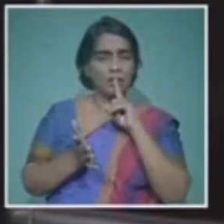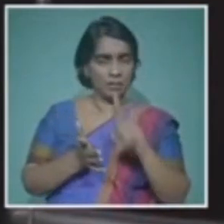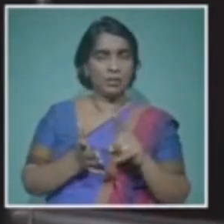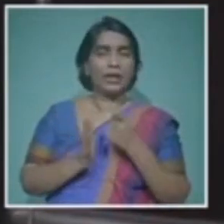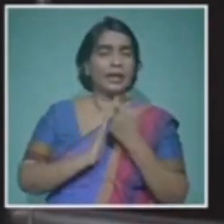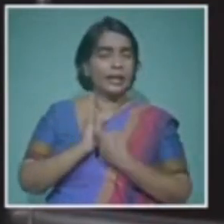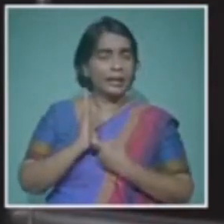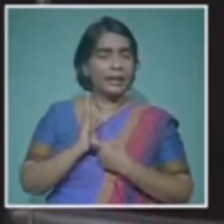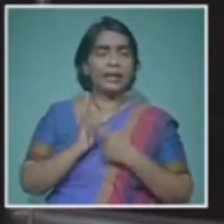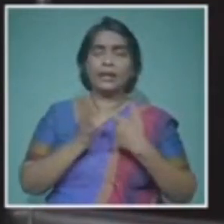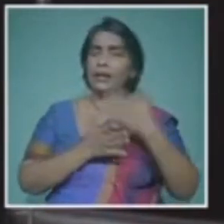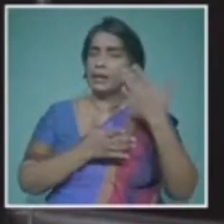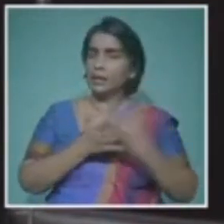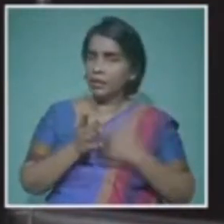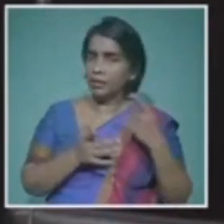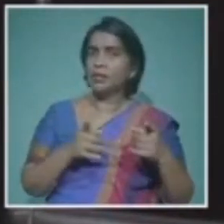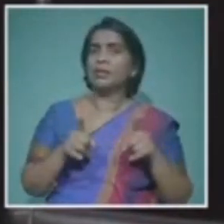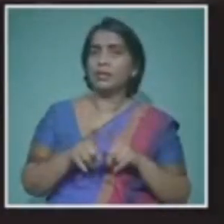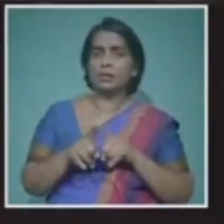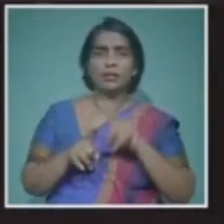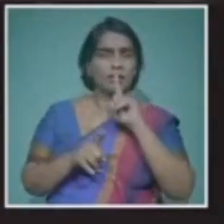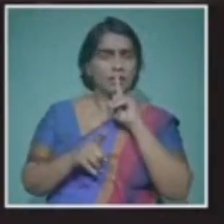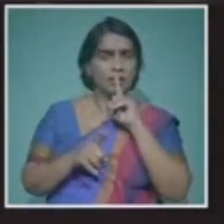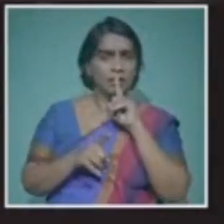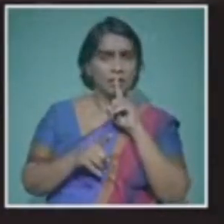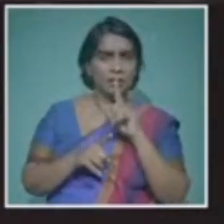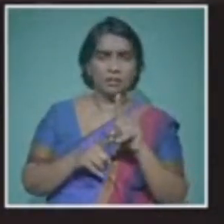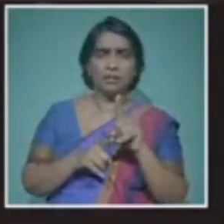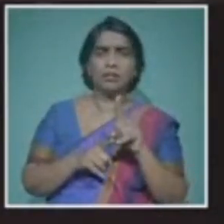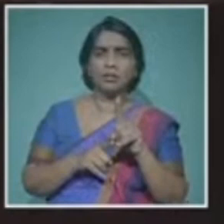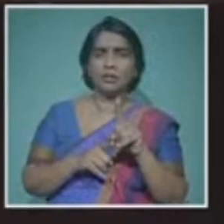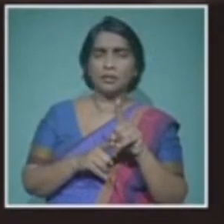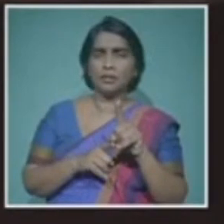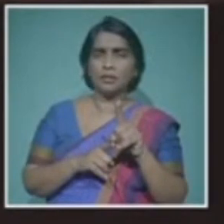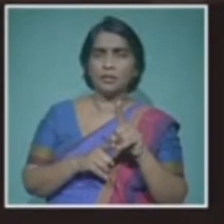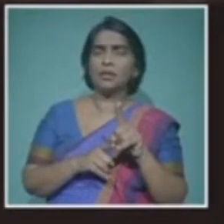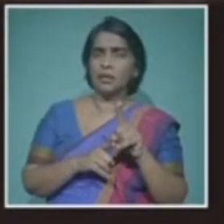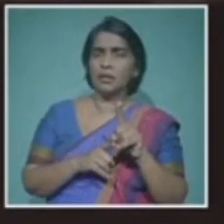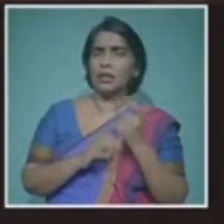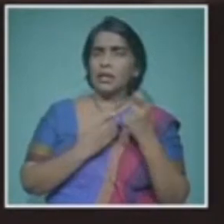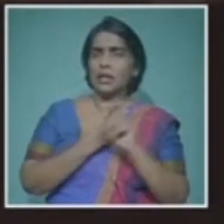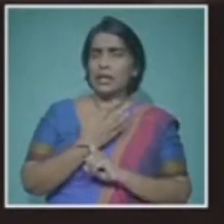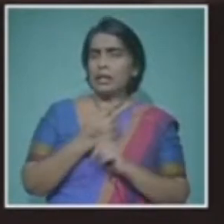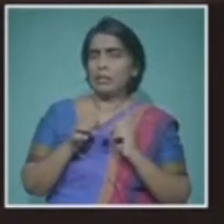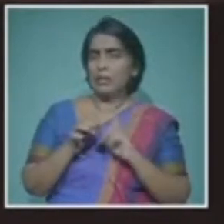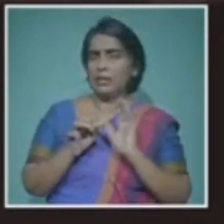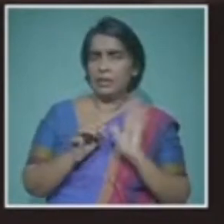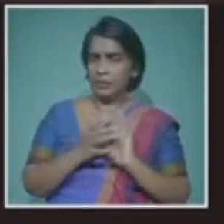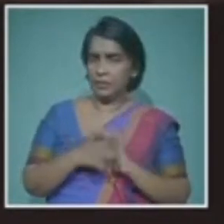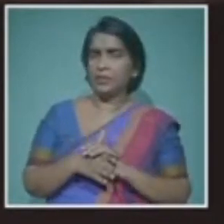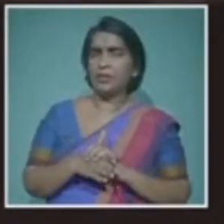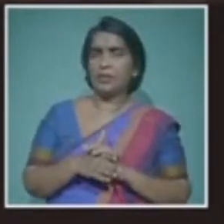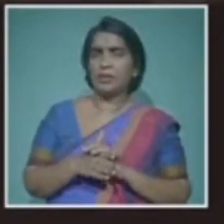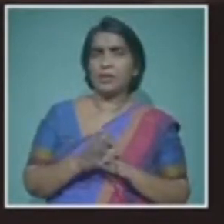General report... Member, this is not a point of order. Thank you, Honorable Lakshman Kerala. Let's not make this a debate. You've raised your concern.